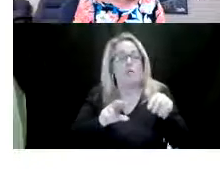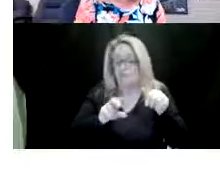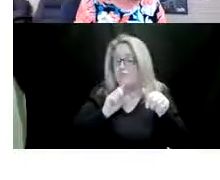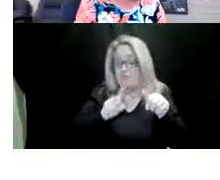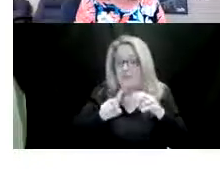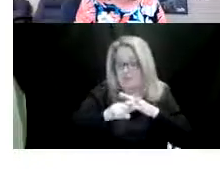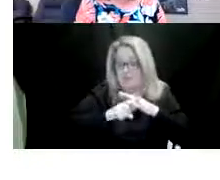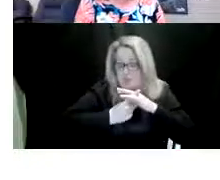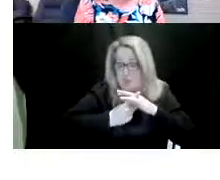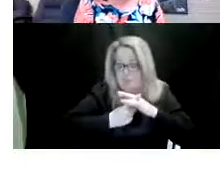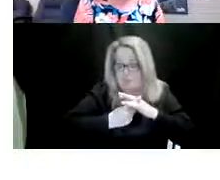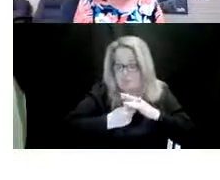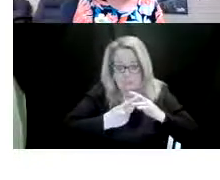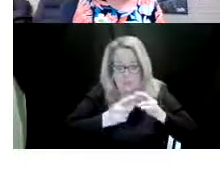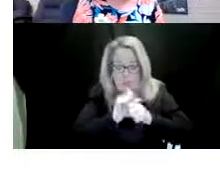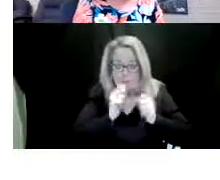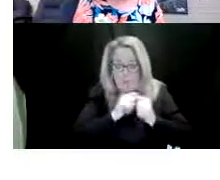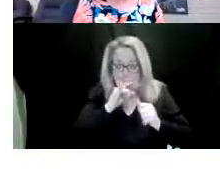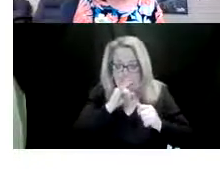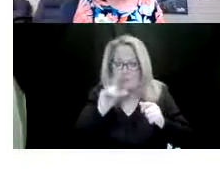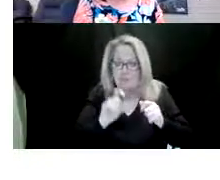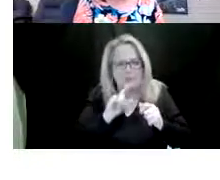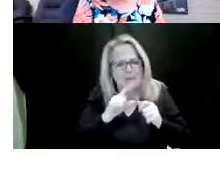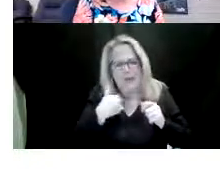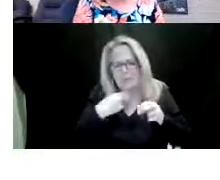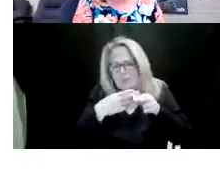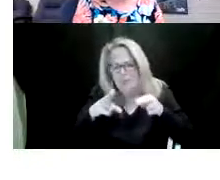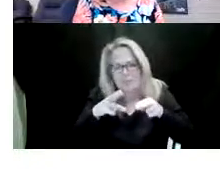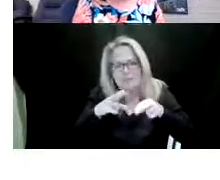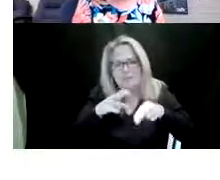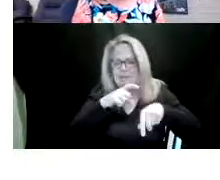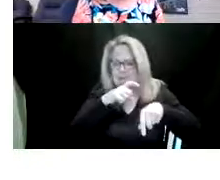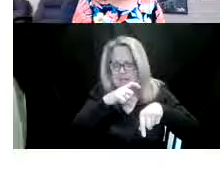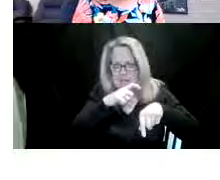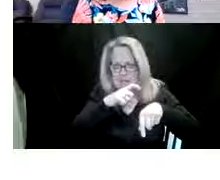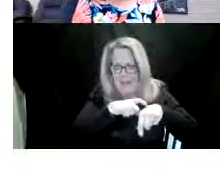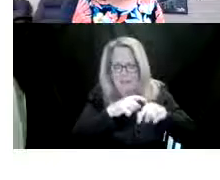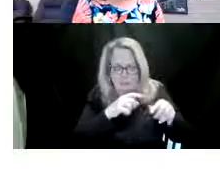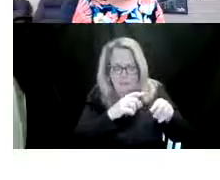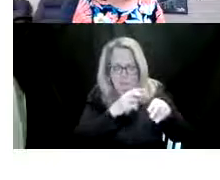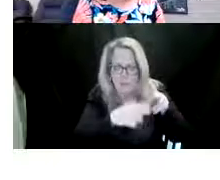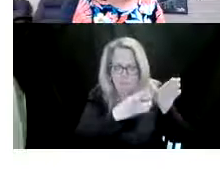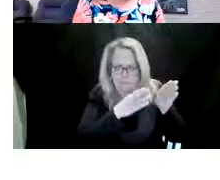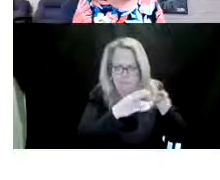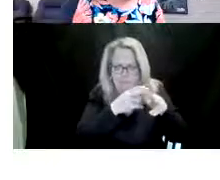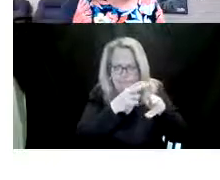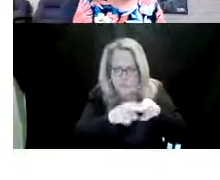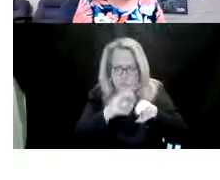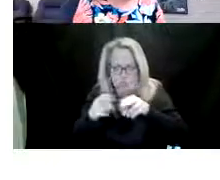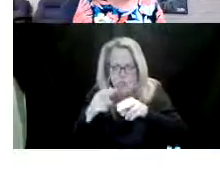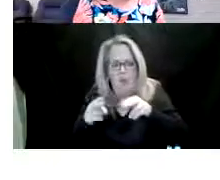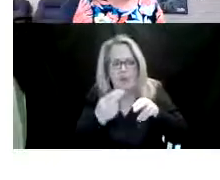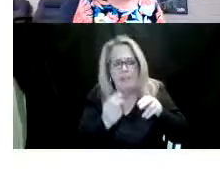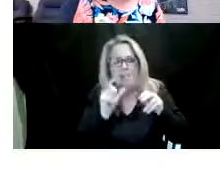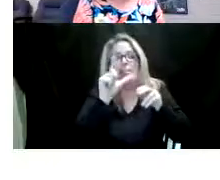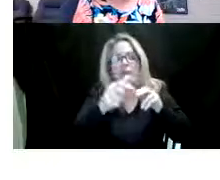they will kind of tell you what is long enough by just the watching behaviors, and gradually increasing those as kids